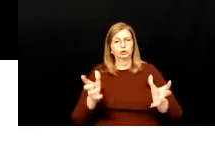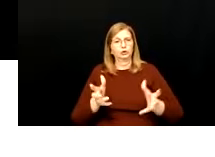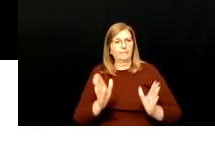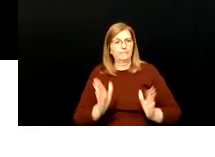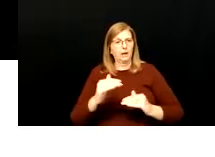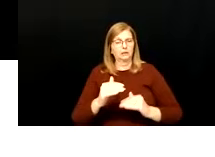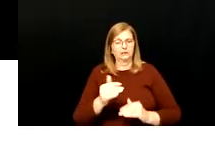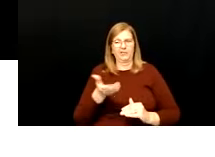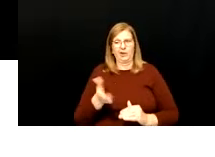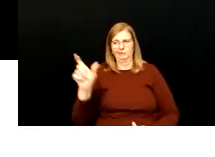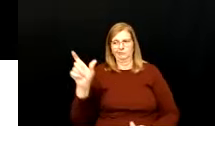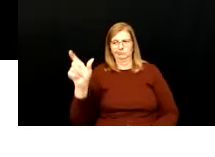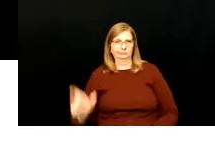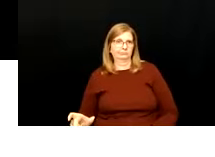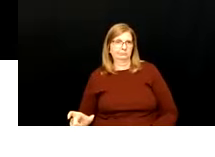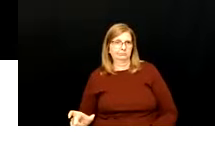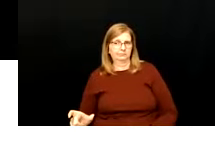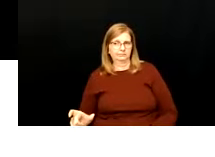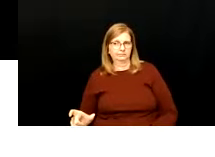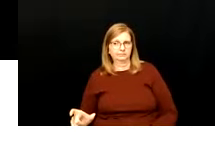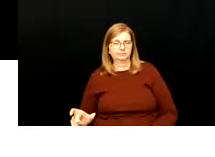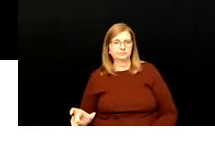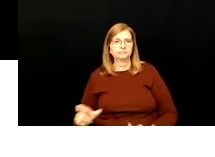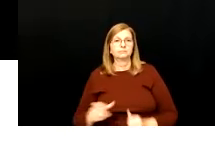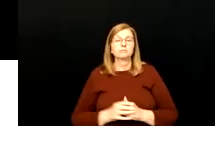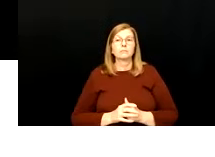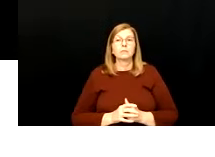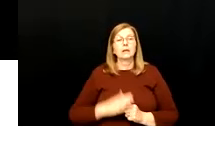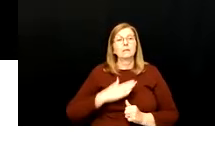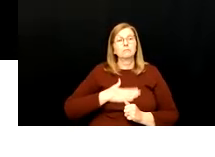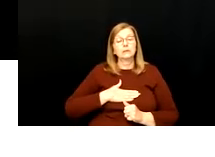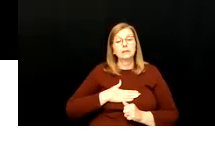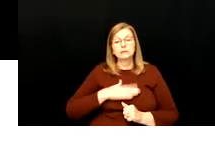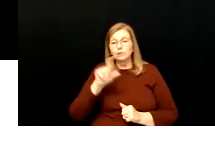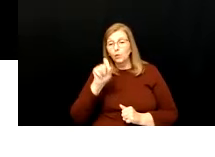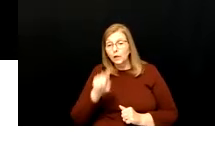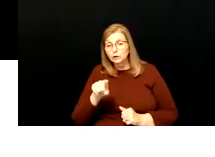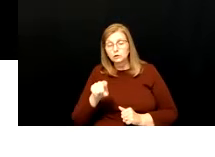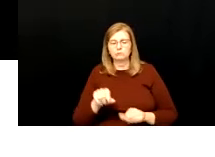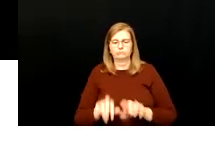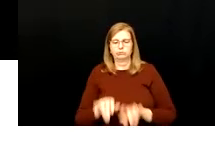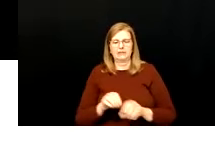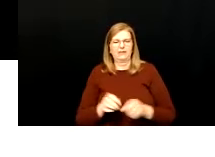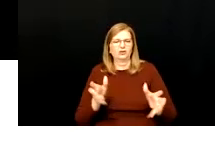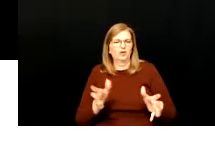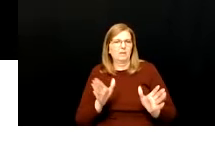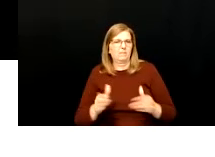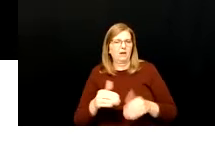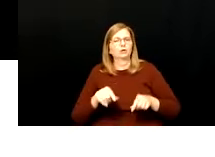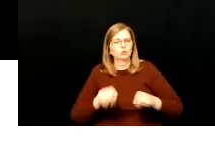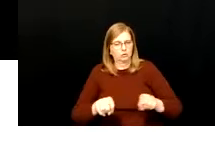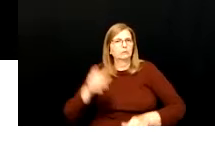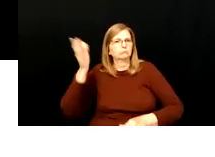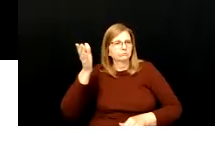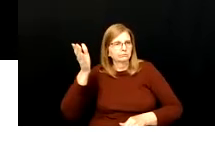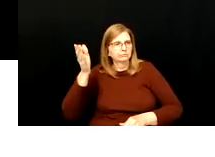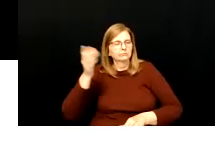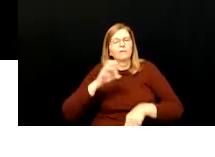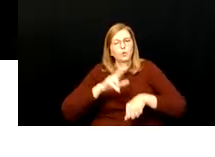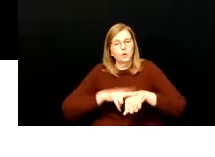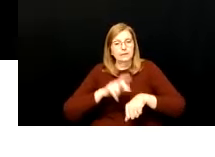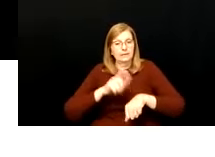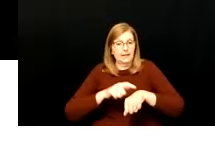on the right-hand side. Please type any questions you have in the chat box throughout the presentation. Of course, if time